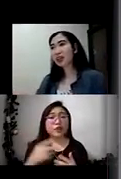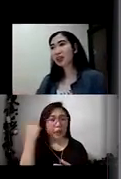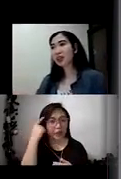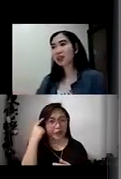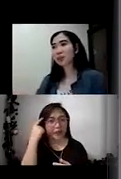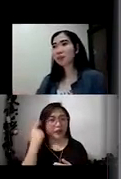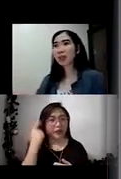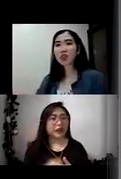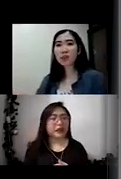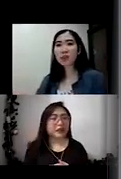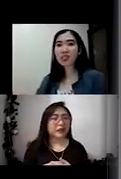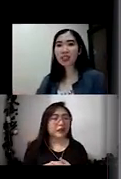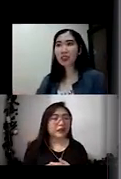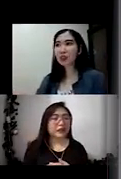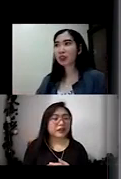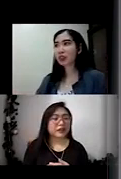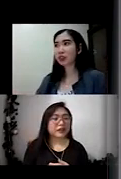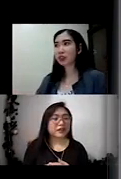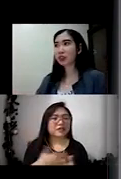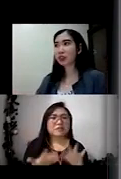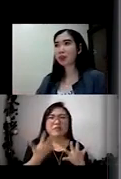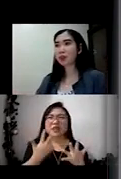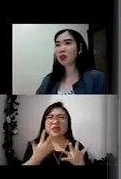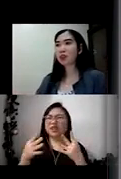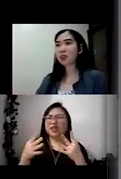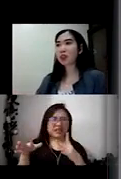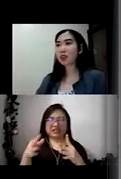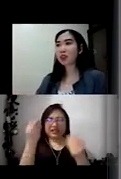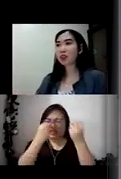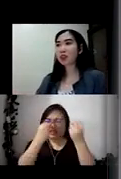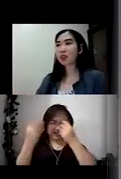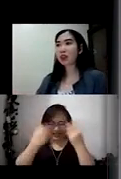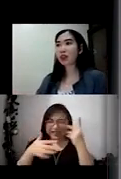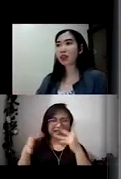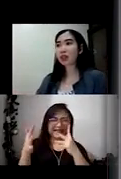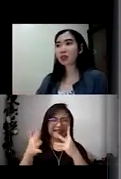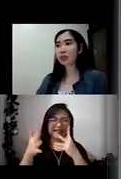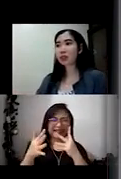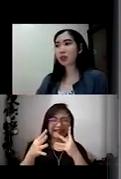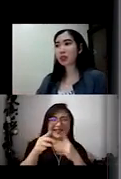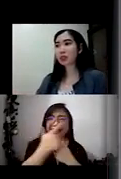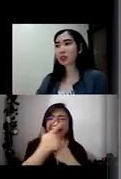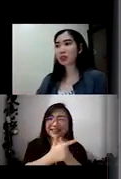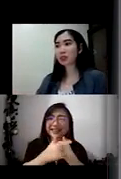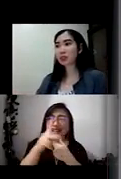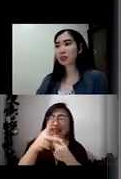na medyo messy na yung Google Keep mo, you can archive this